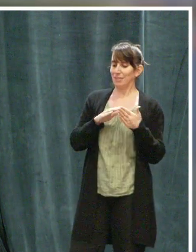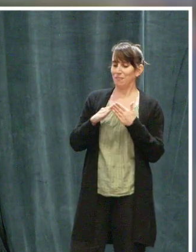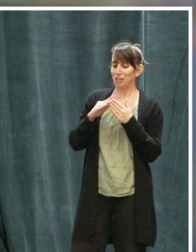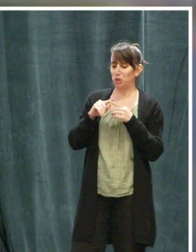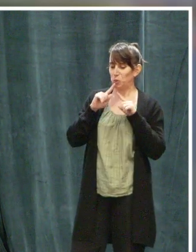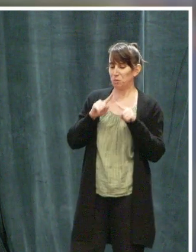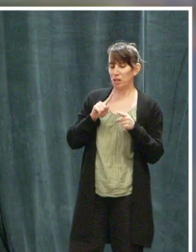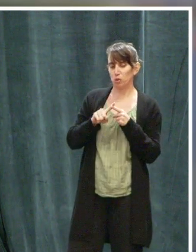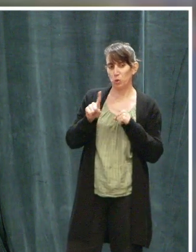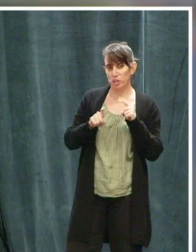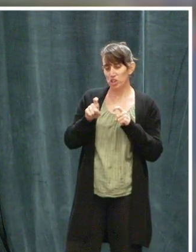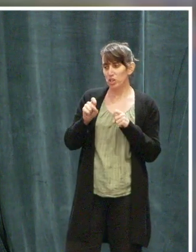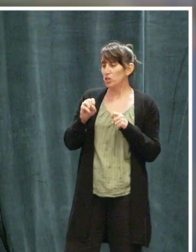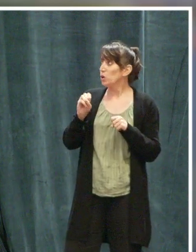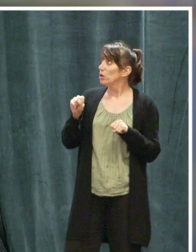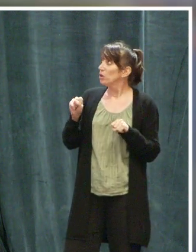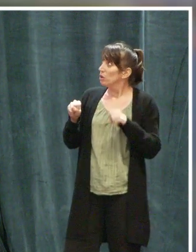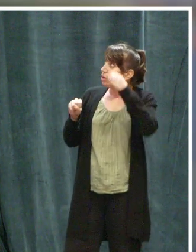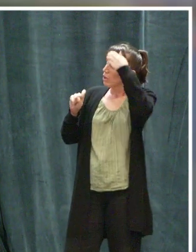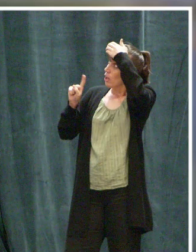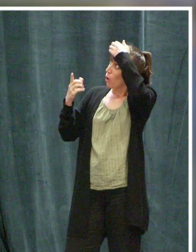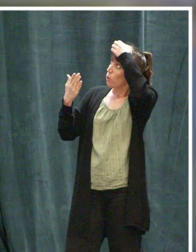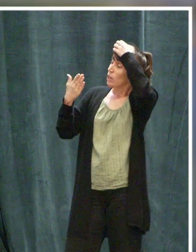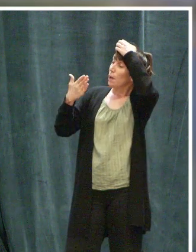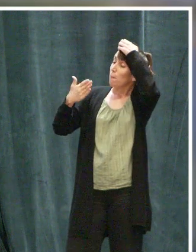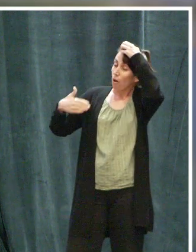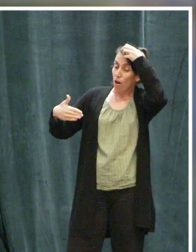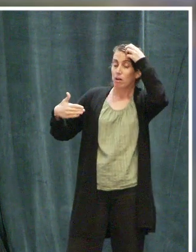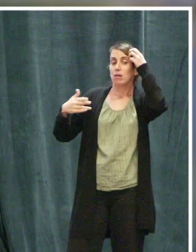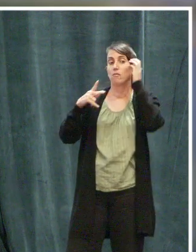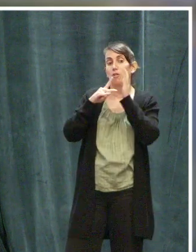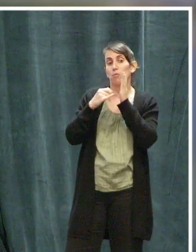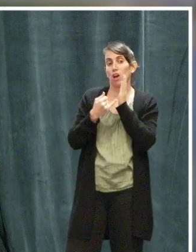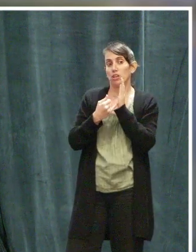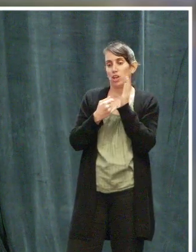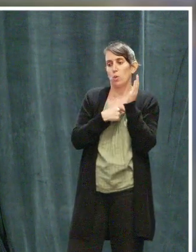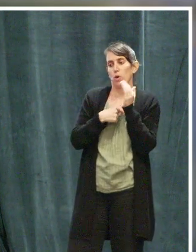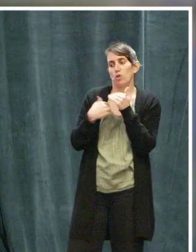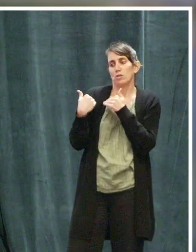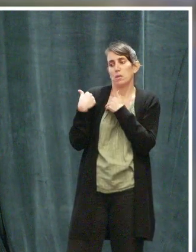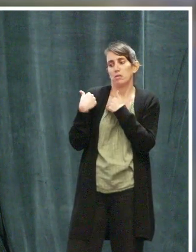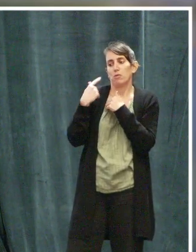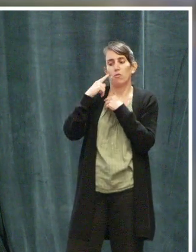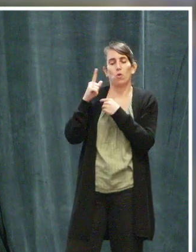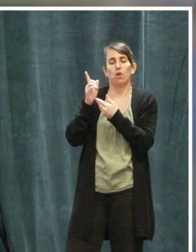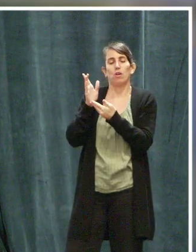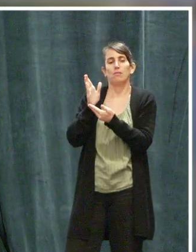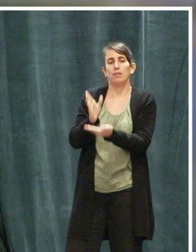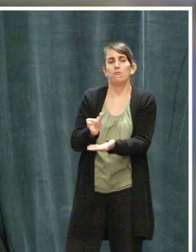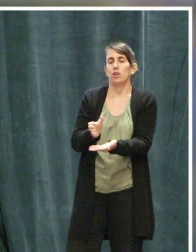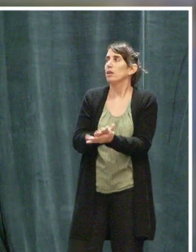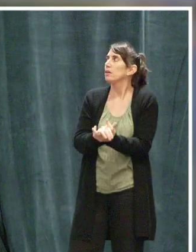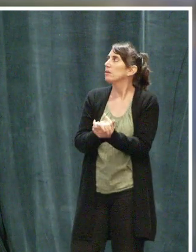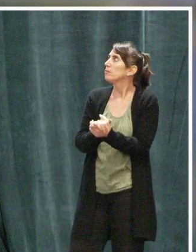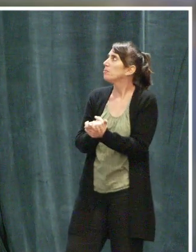here accurately. So yeah, so the only piece of the project that, as Tammy noted, that we are responsible for delivering,